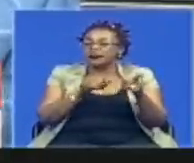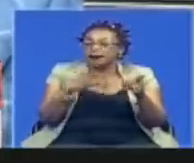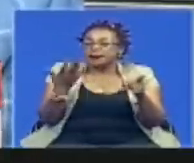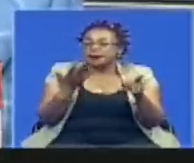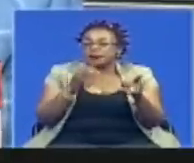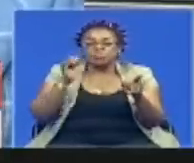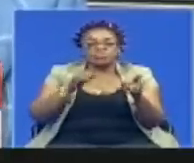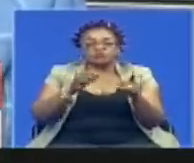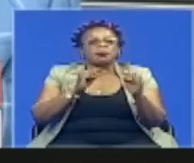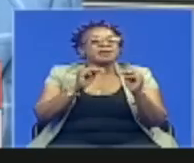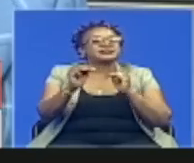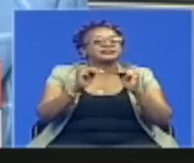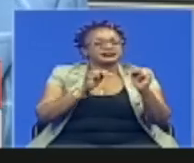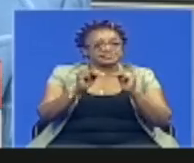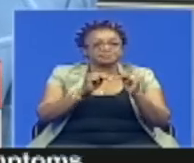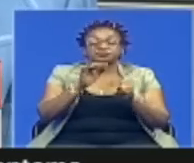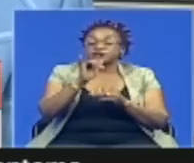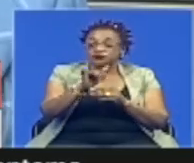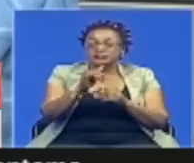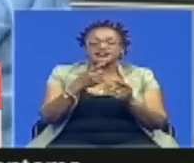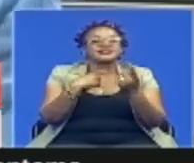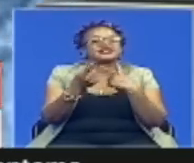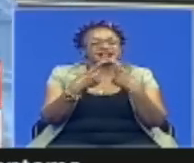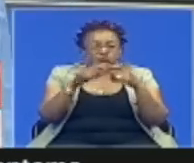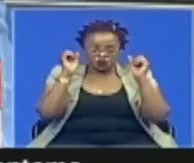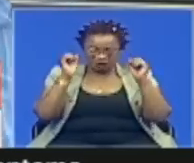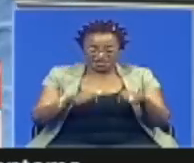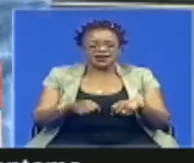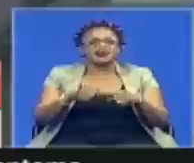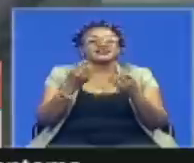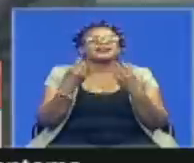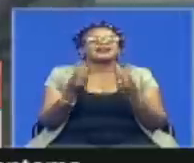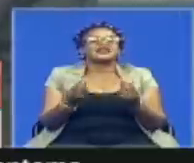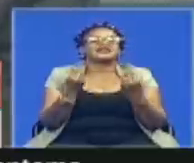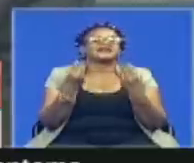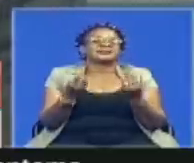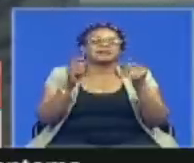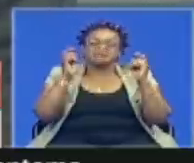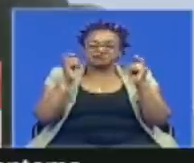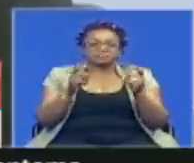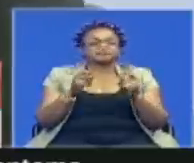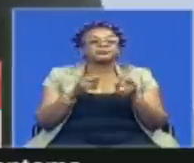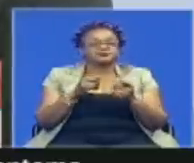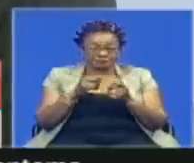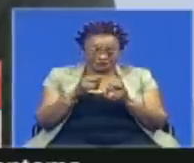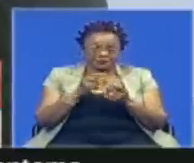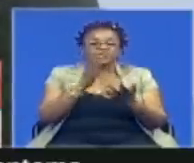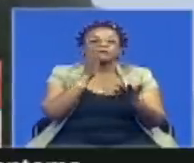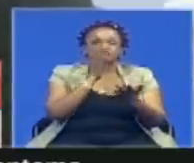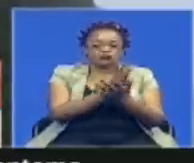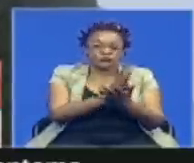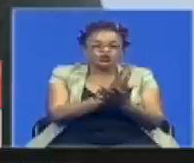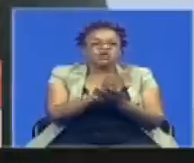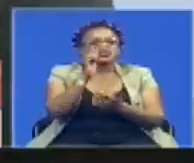it? Those are discussions we can have easily. It is not about this. I want to weigh in on that. And I want to say it is true, yes, that you will